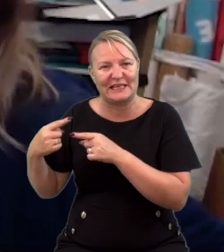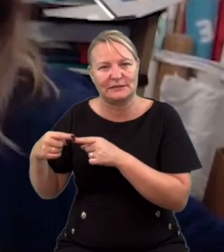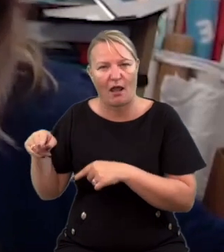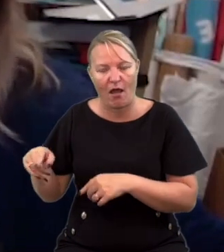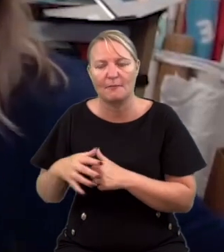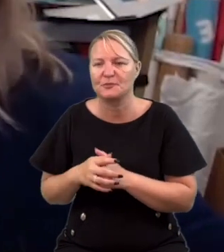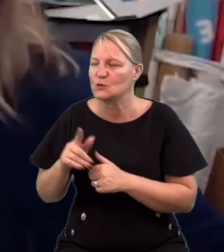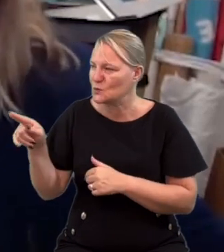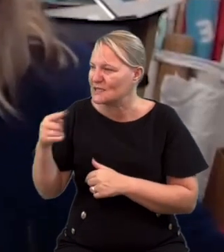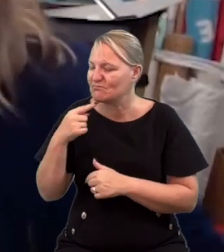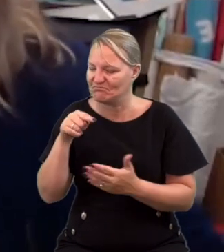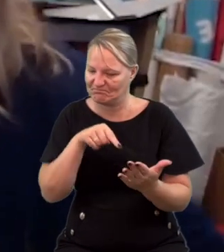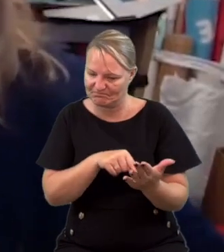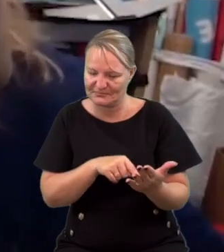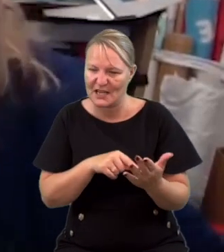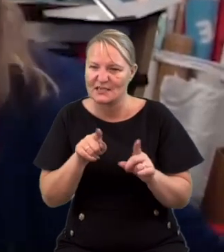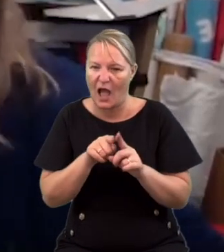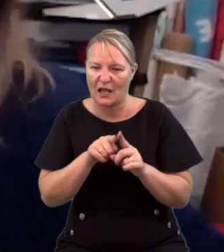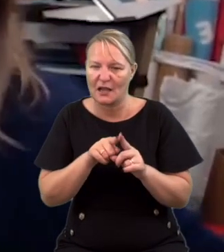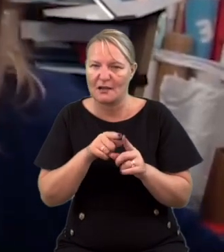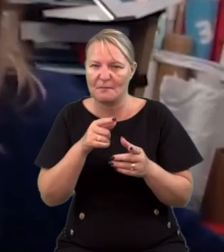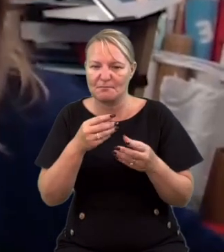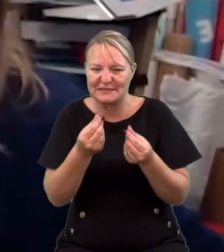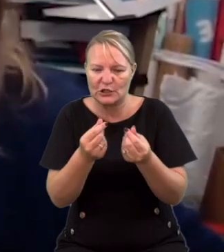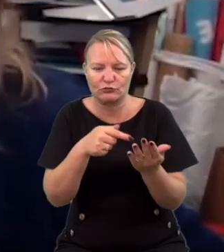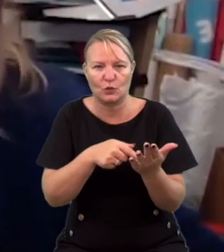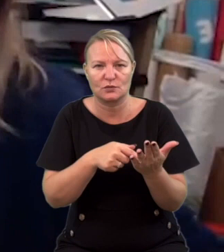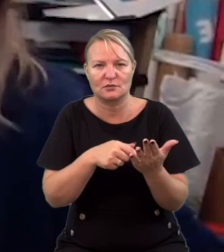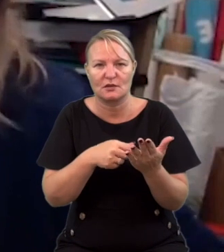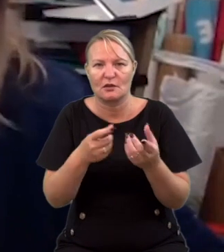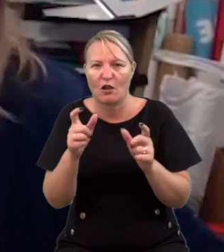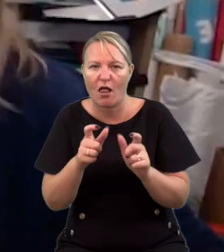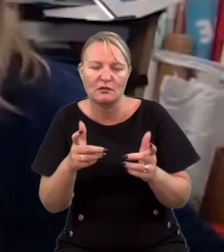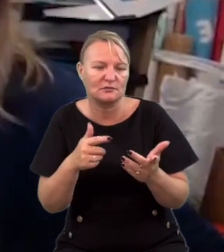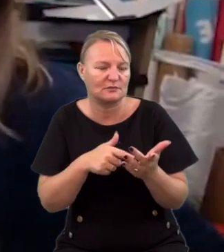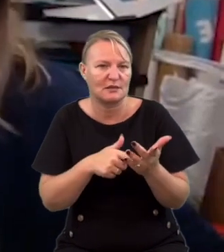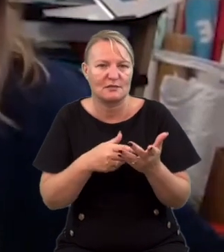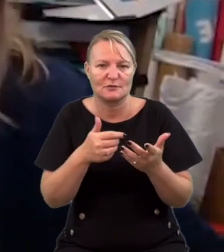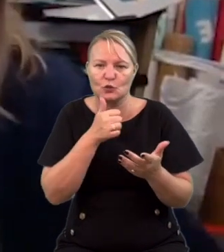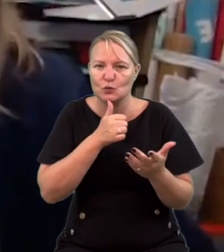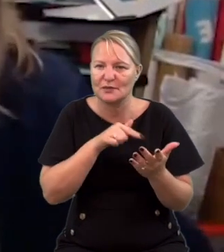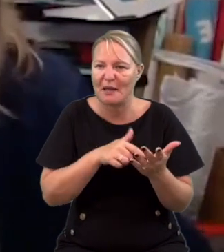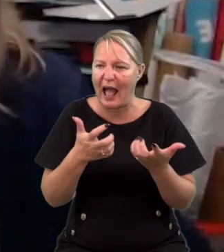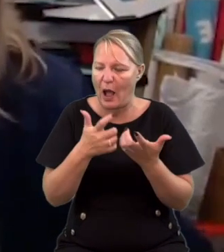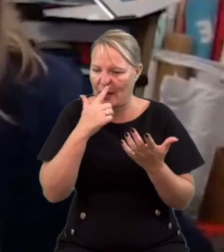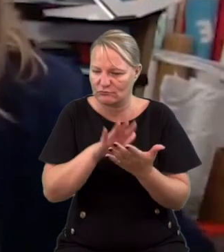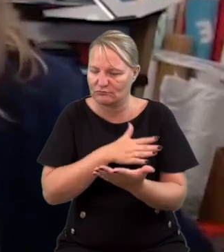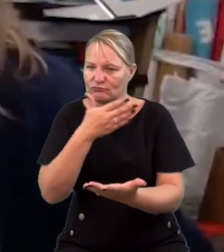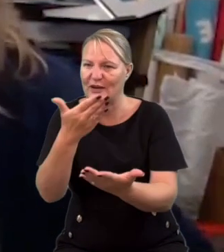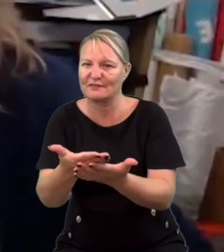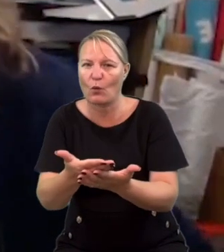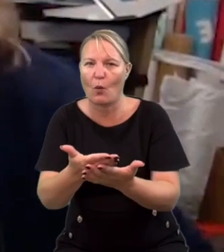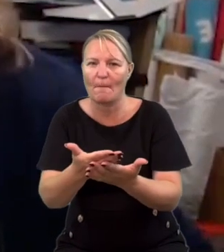and thinking, how can we use this kind of poetic sensibility to then transform this into something which reads